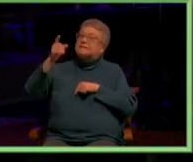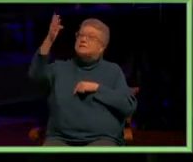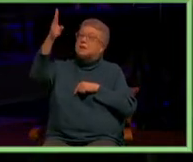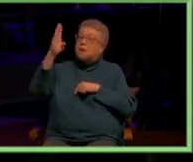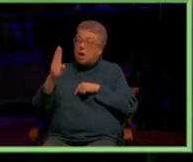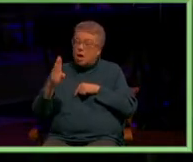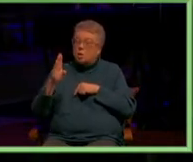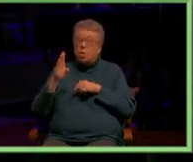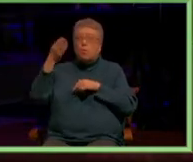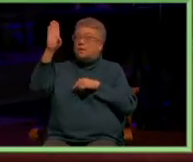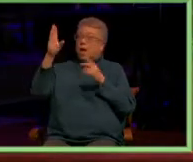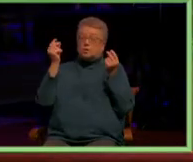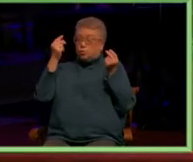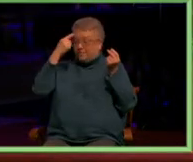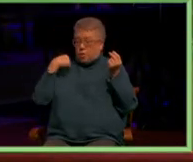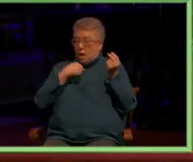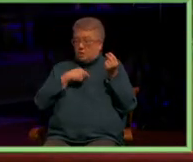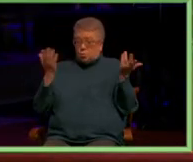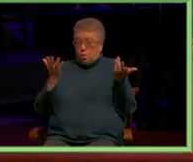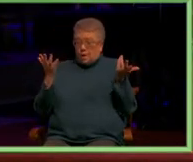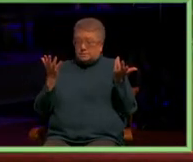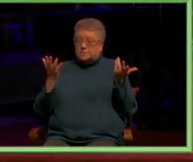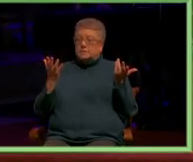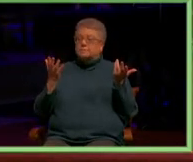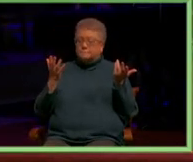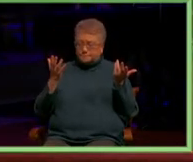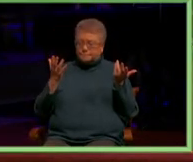did God do for us? Verse 20.